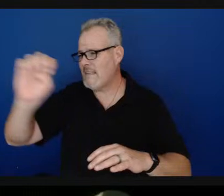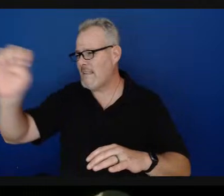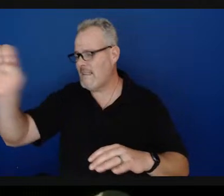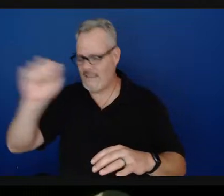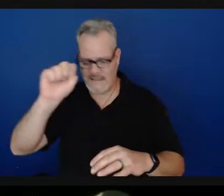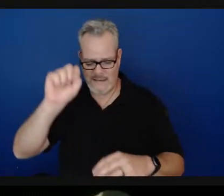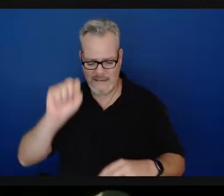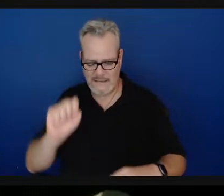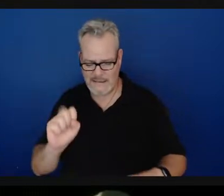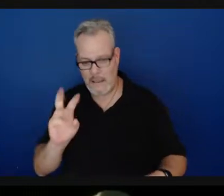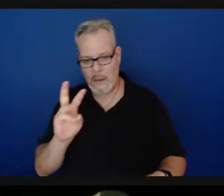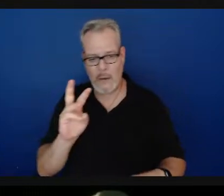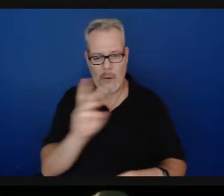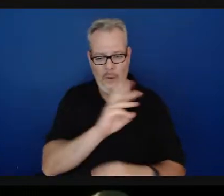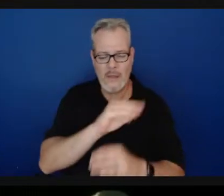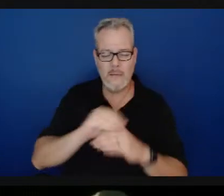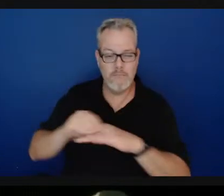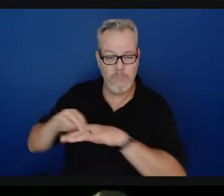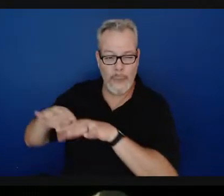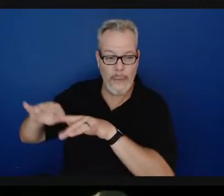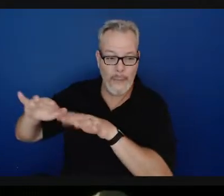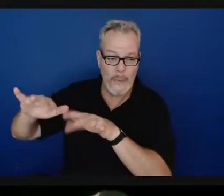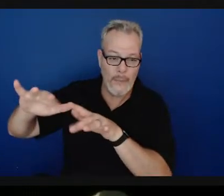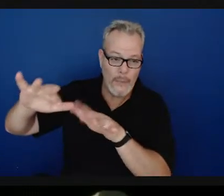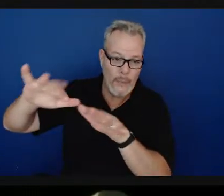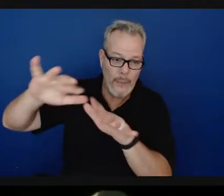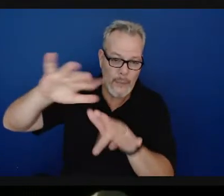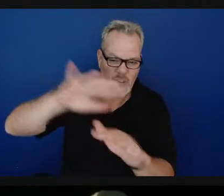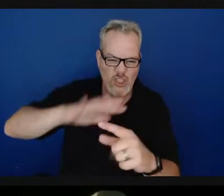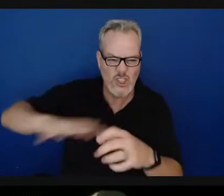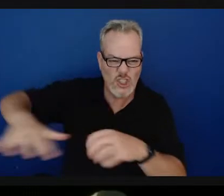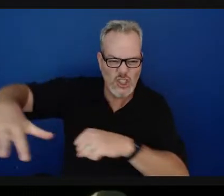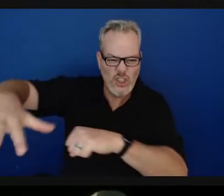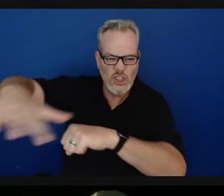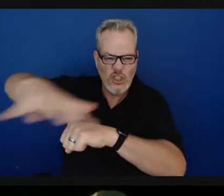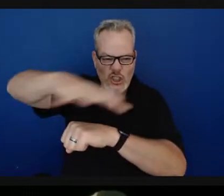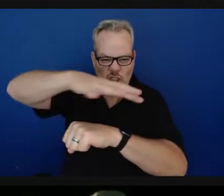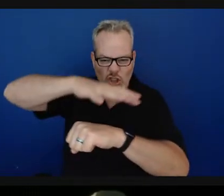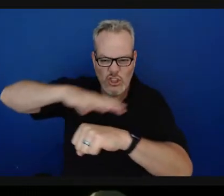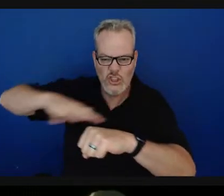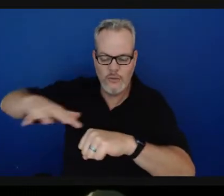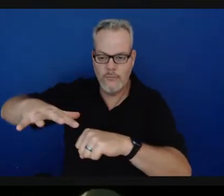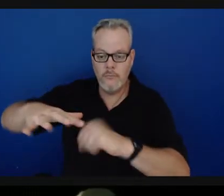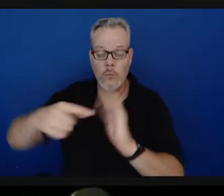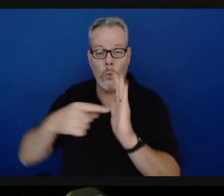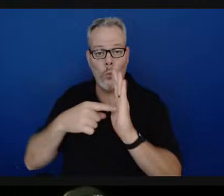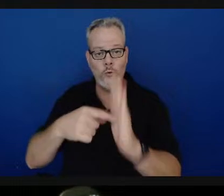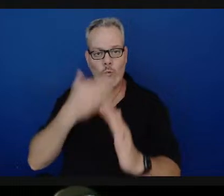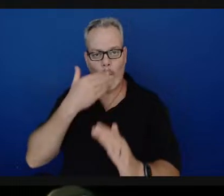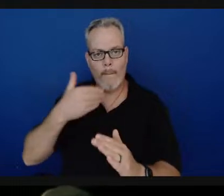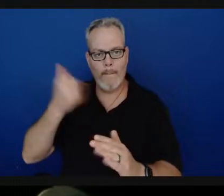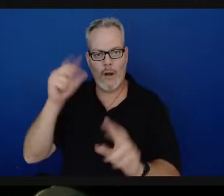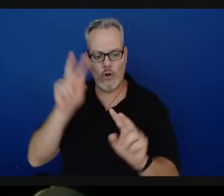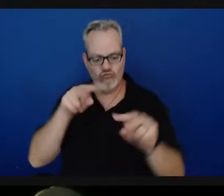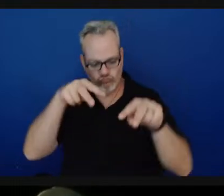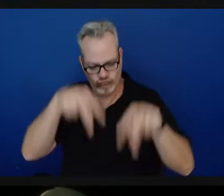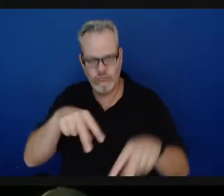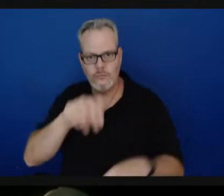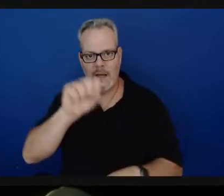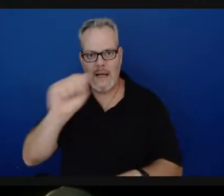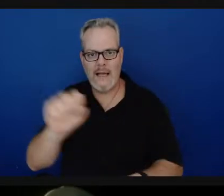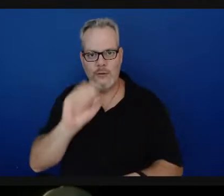weeks, this has been a primary impact. And I can show you this more clearly from this satellite SO2 image